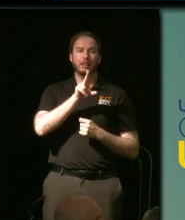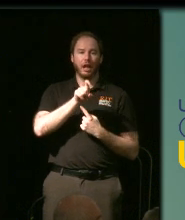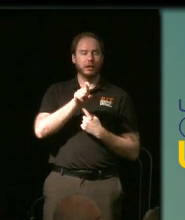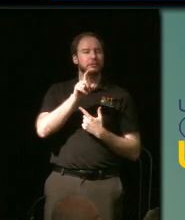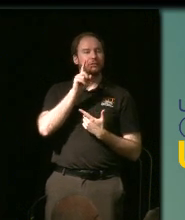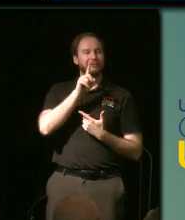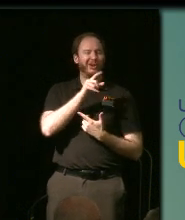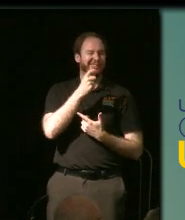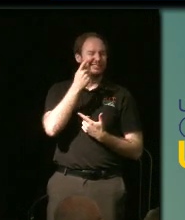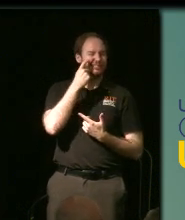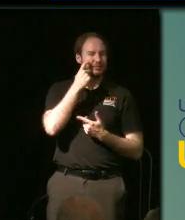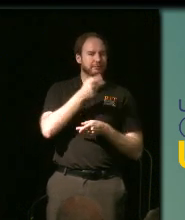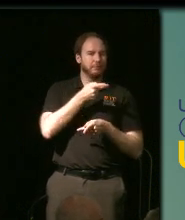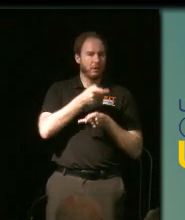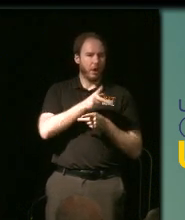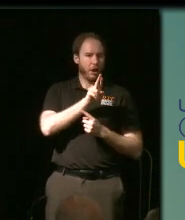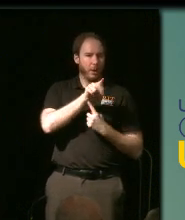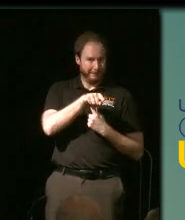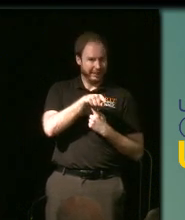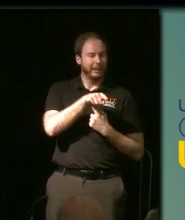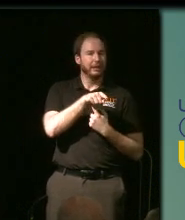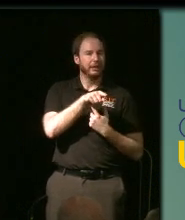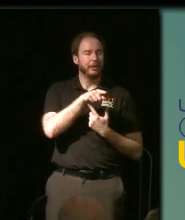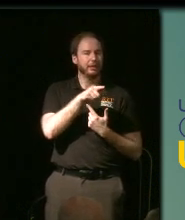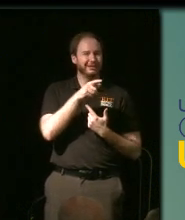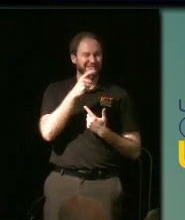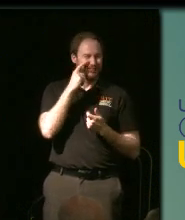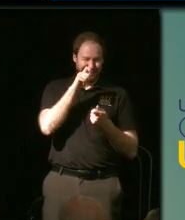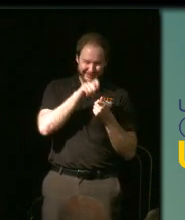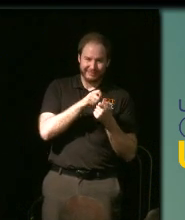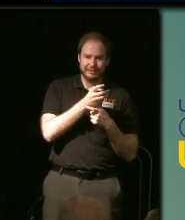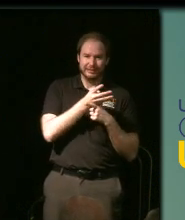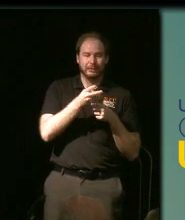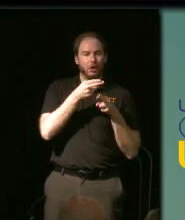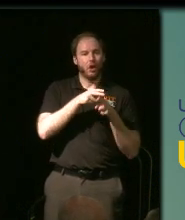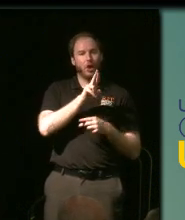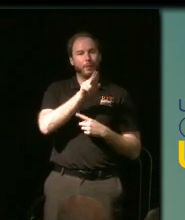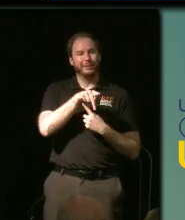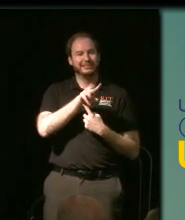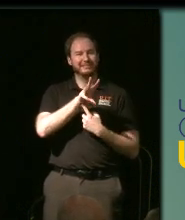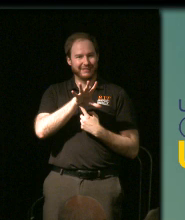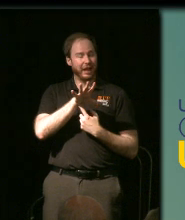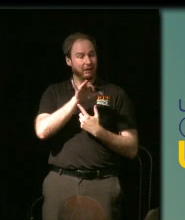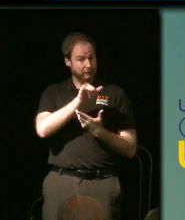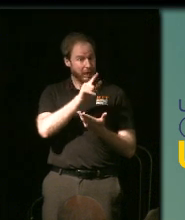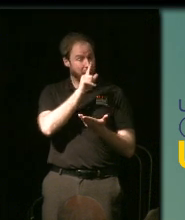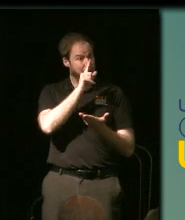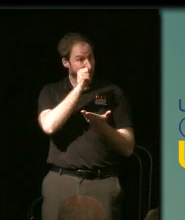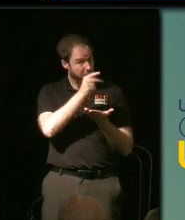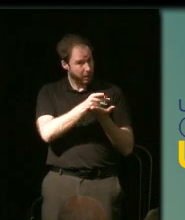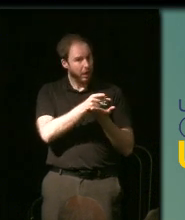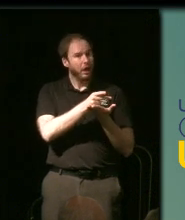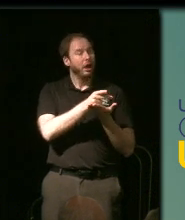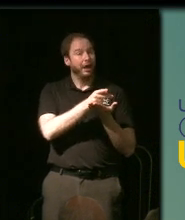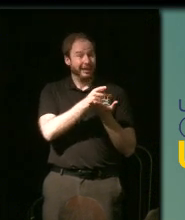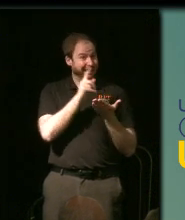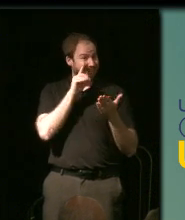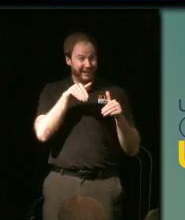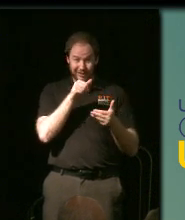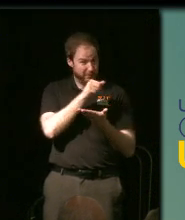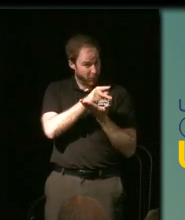a specific form of RP due to a specific gene called RPE65, it's still research.